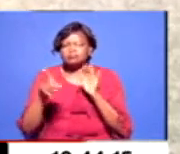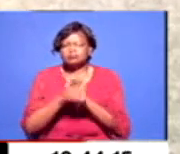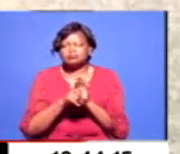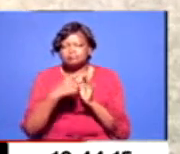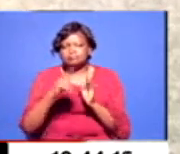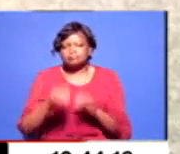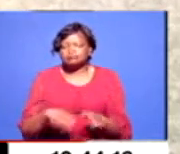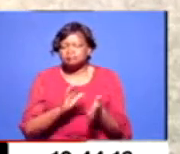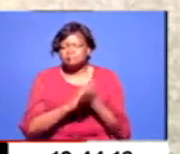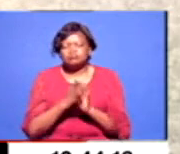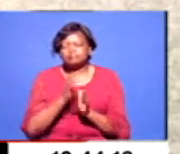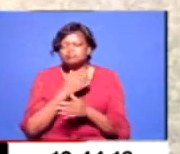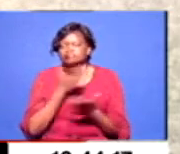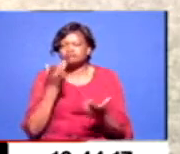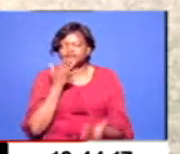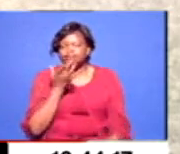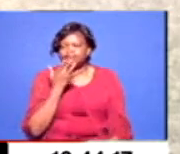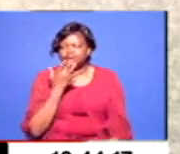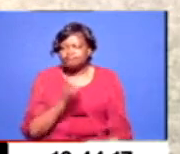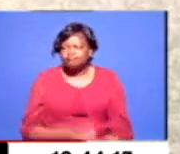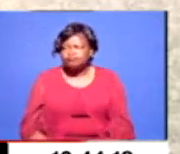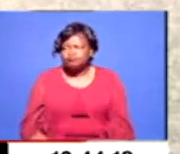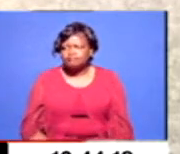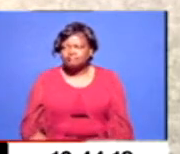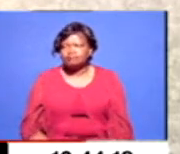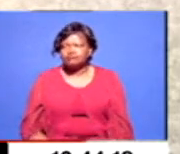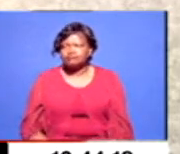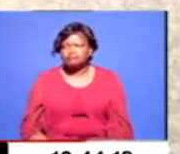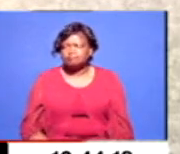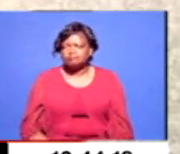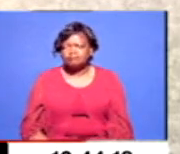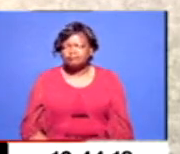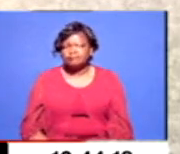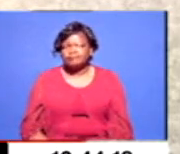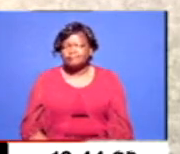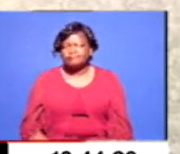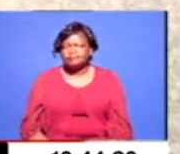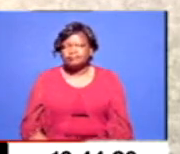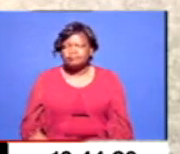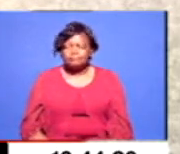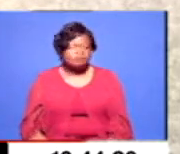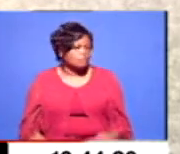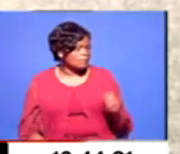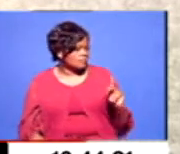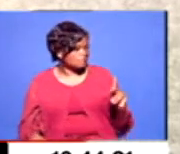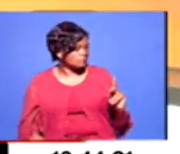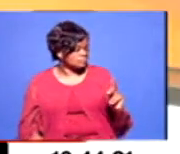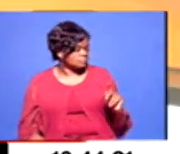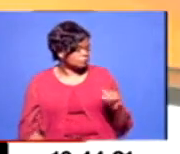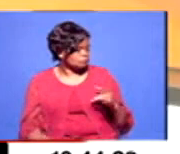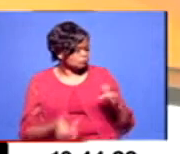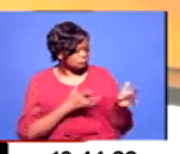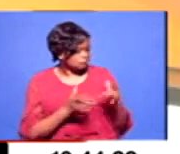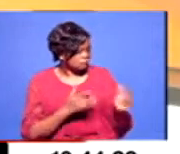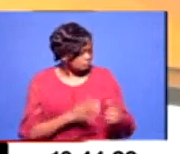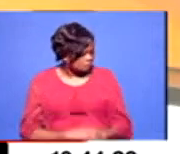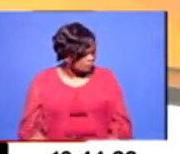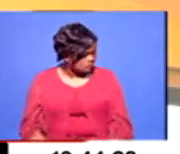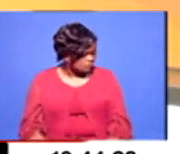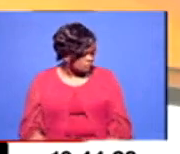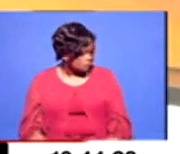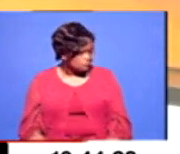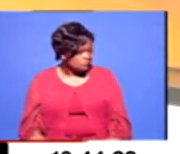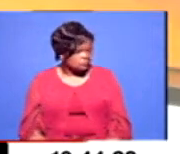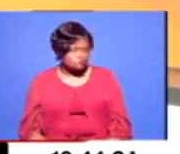without favoring the wrong person or the offender. Yeah, and looking at